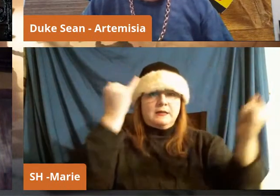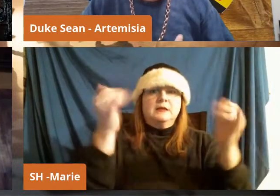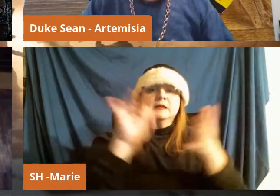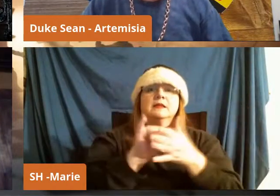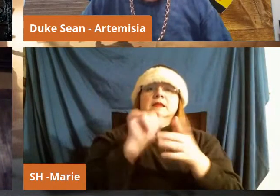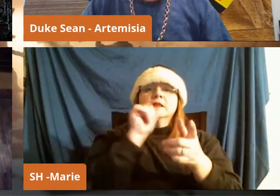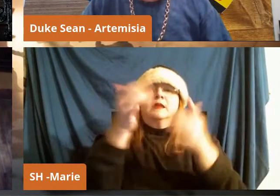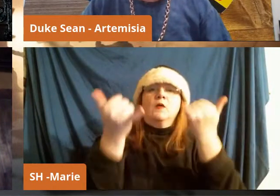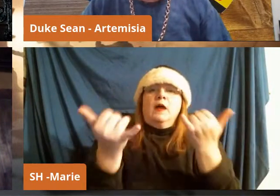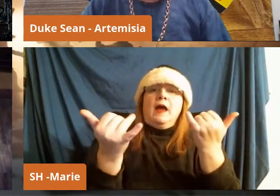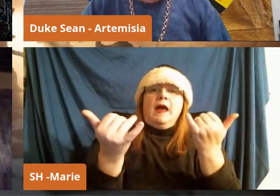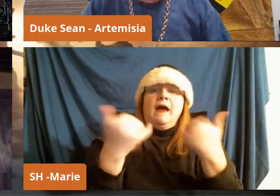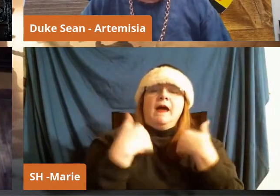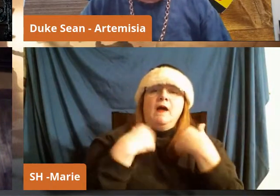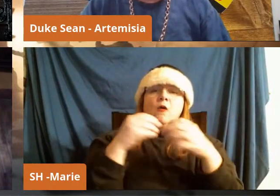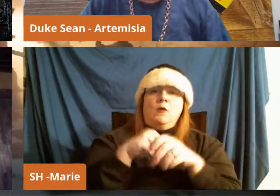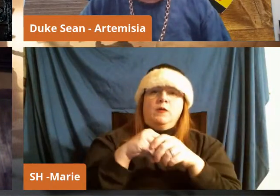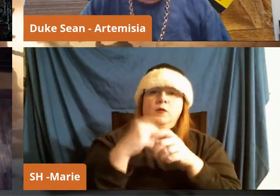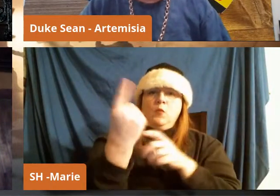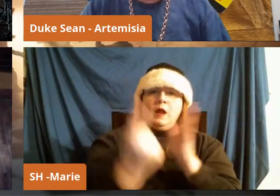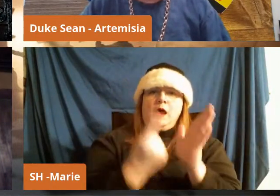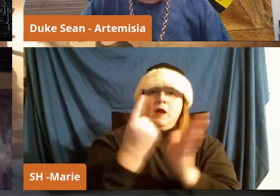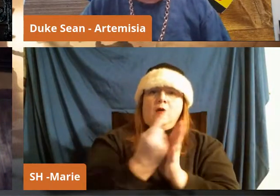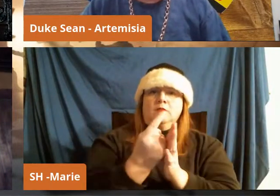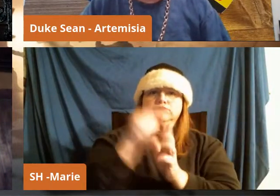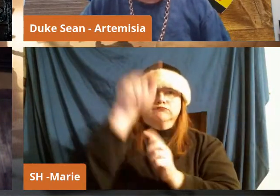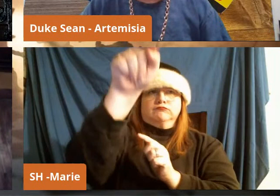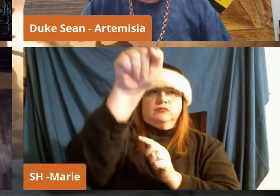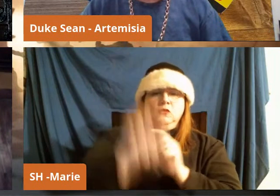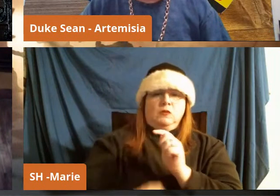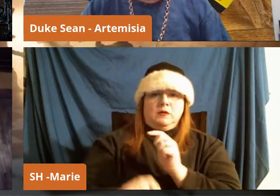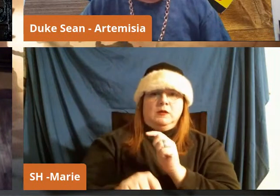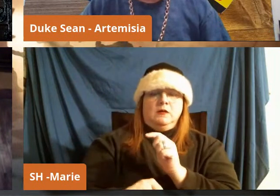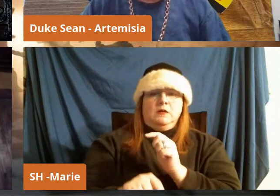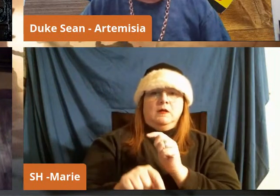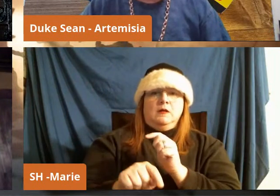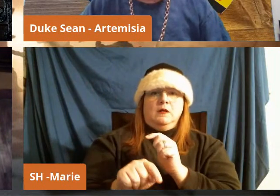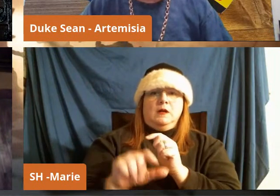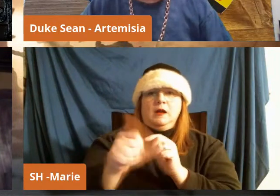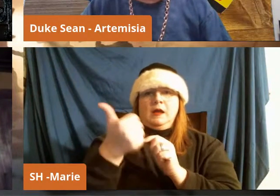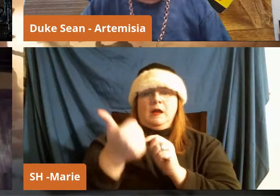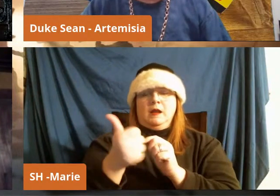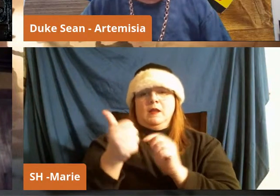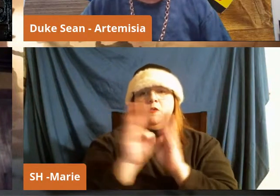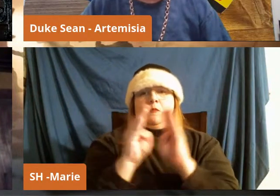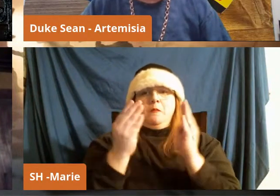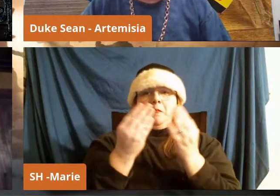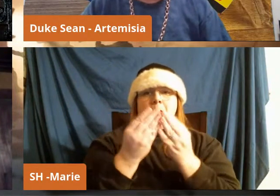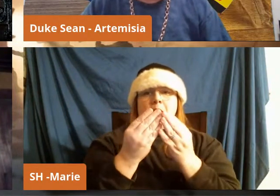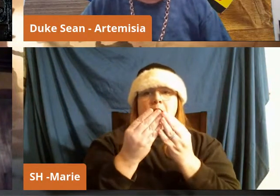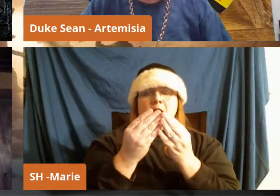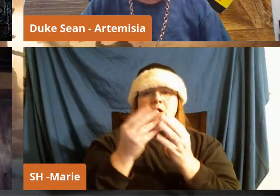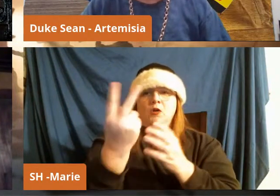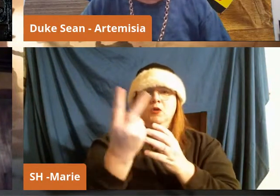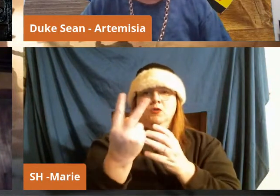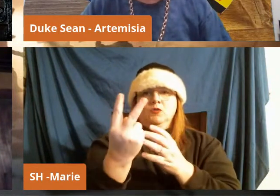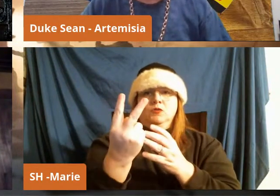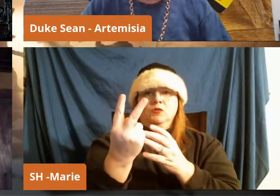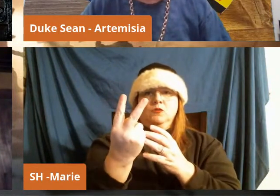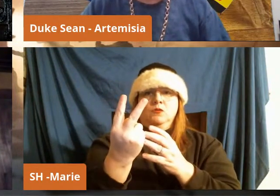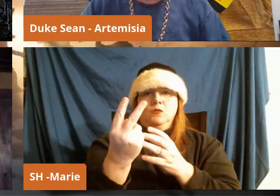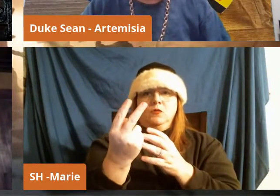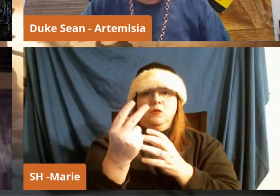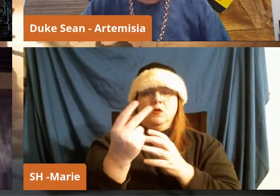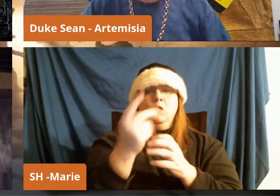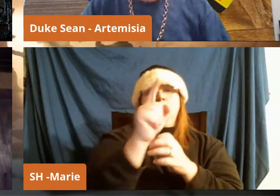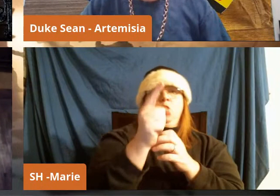now we have within an hour of us either way, we've got another barony and two solid shire, well, one province